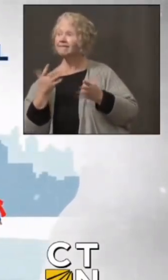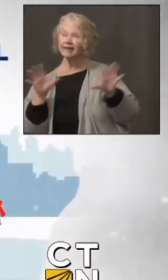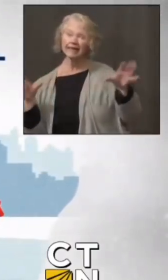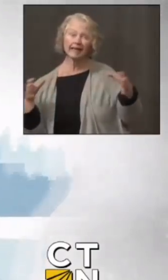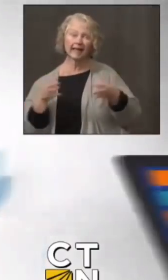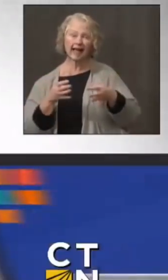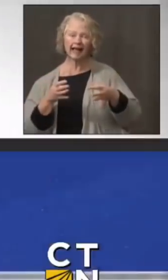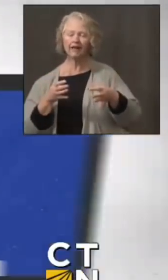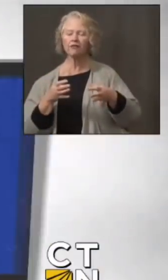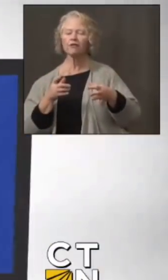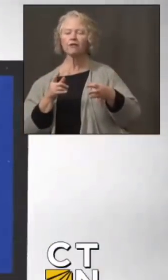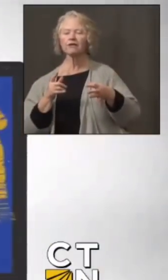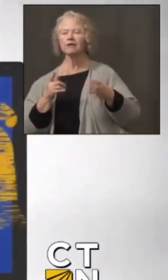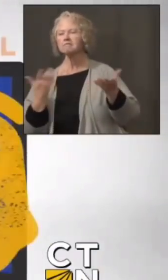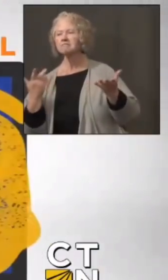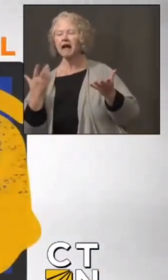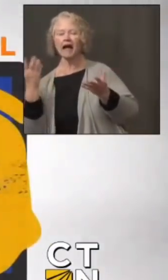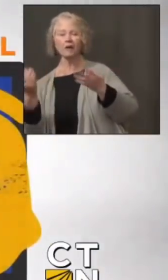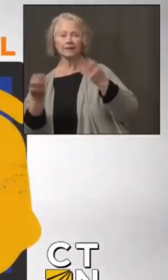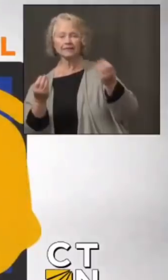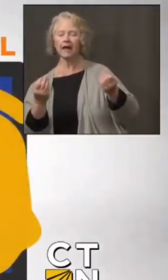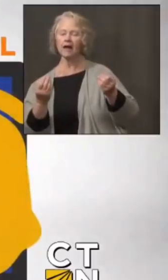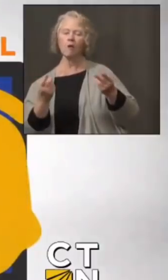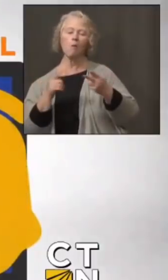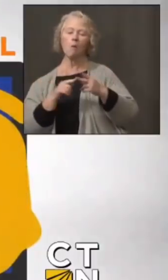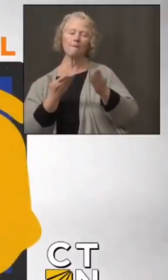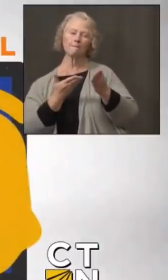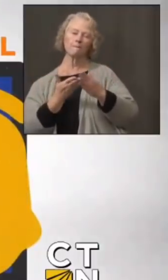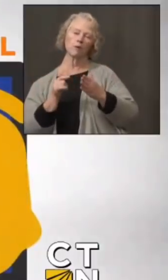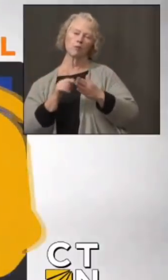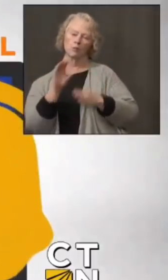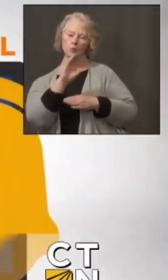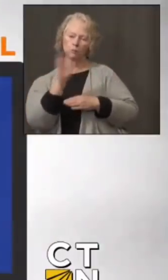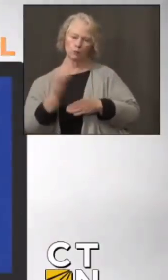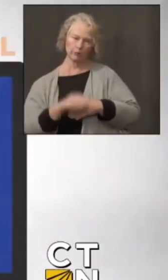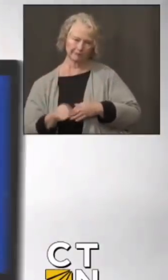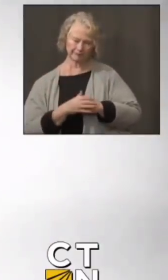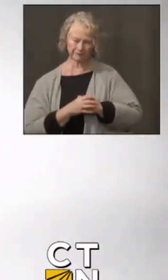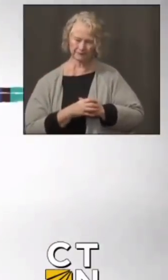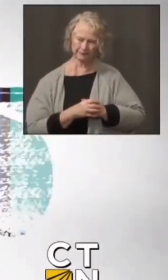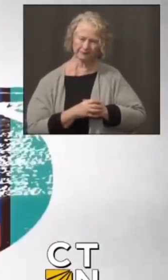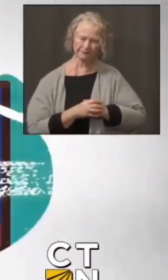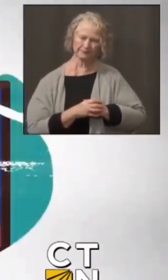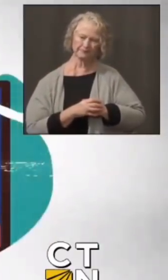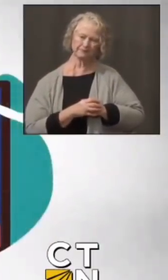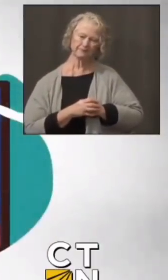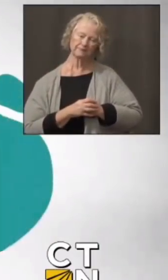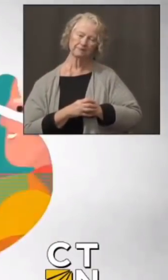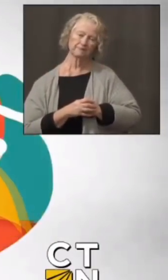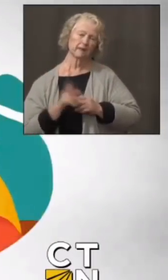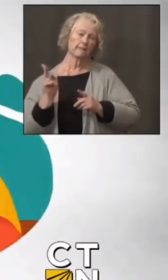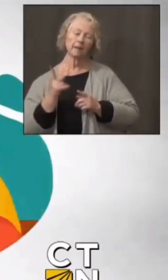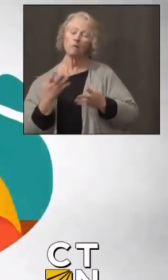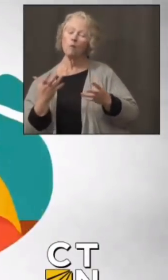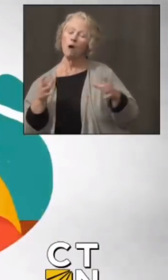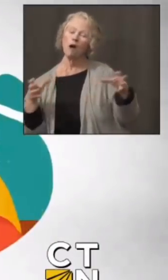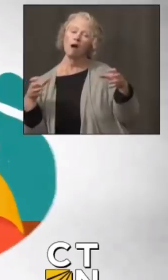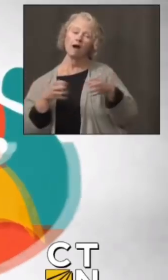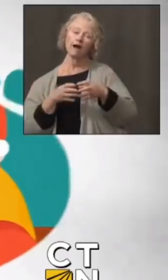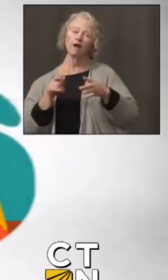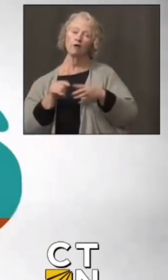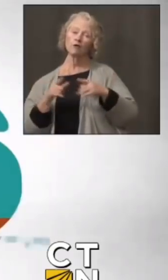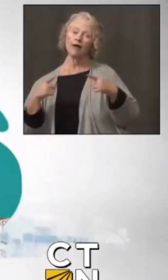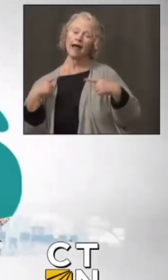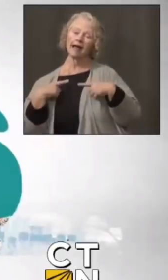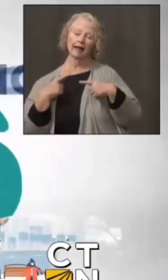Better yet, try a video call or a virtual holiday party. Everyone loves being together during the holidays. But this